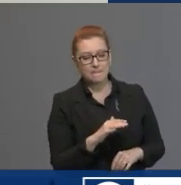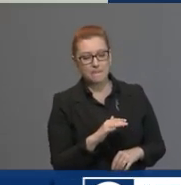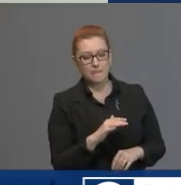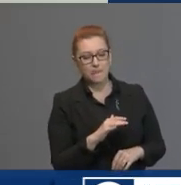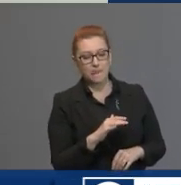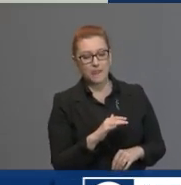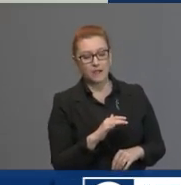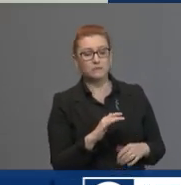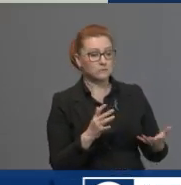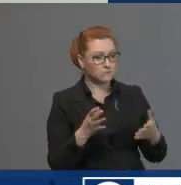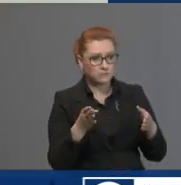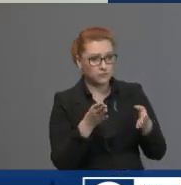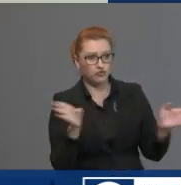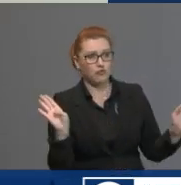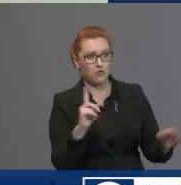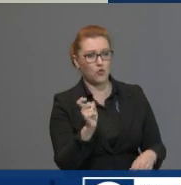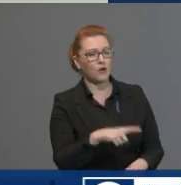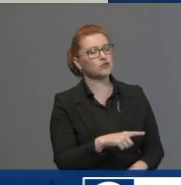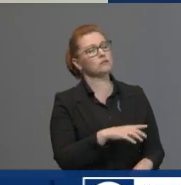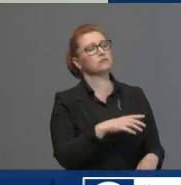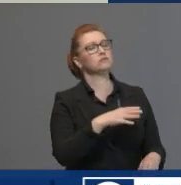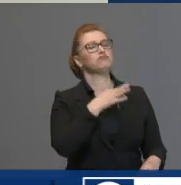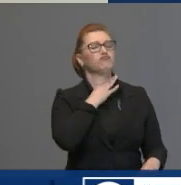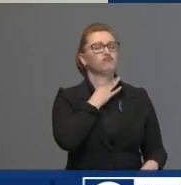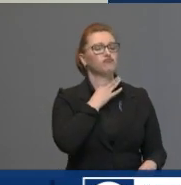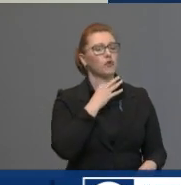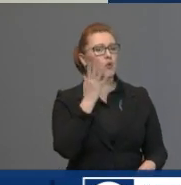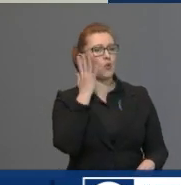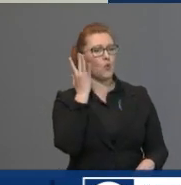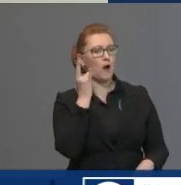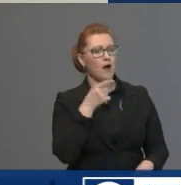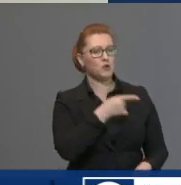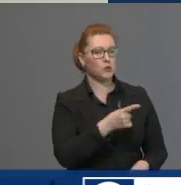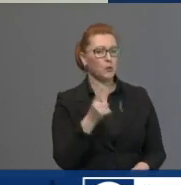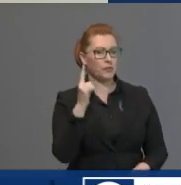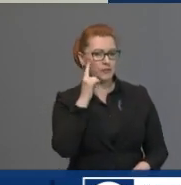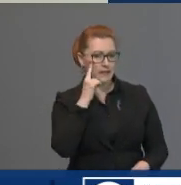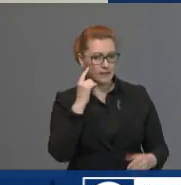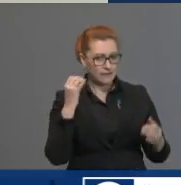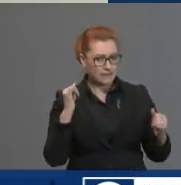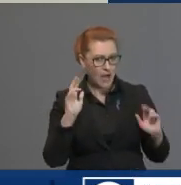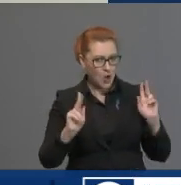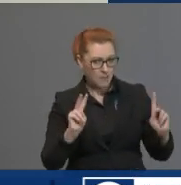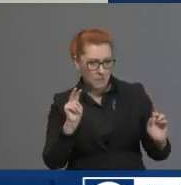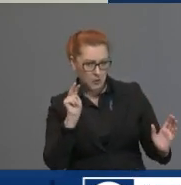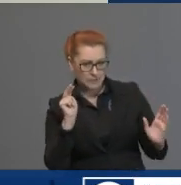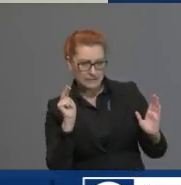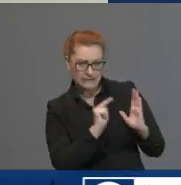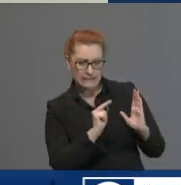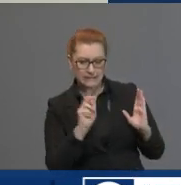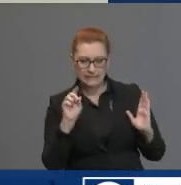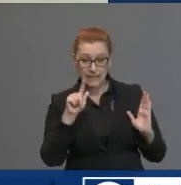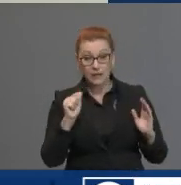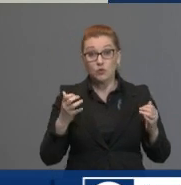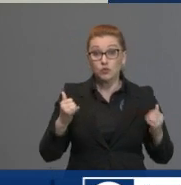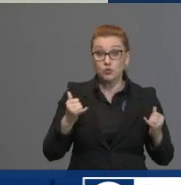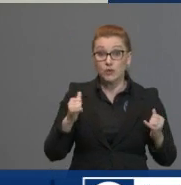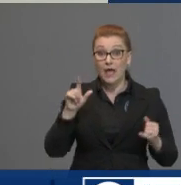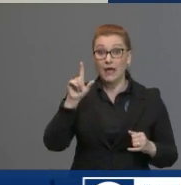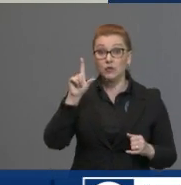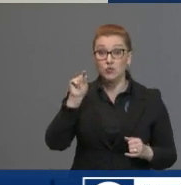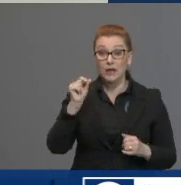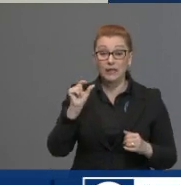two. The broad general question is, what makes you think that people, seeing the data, we had 20 new deaths reported